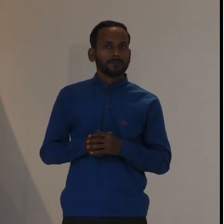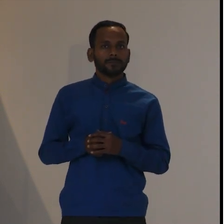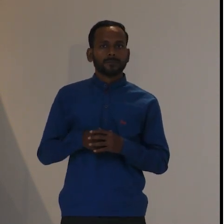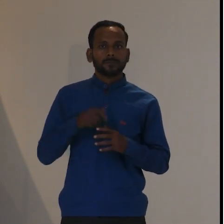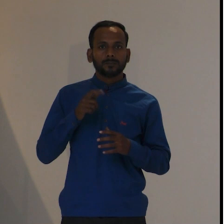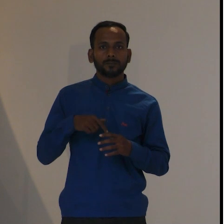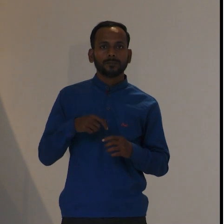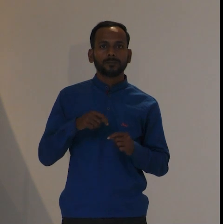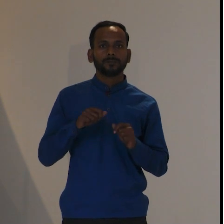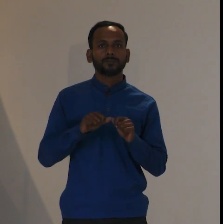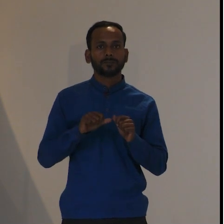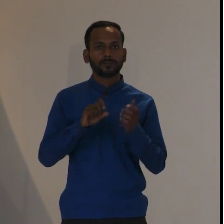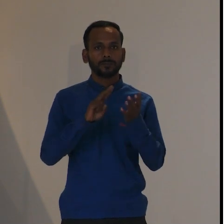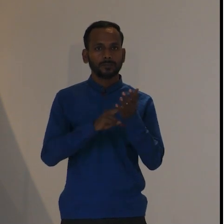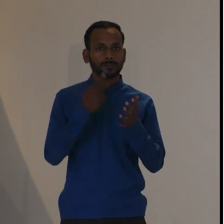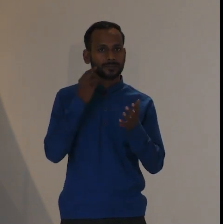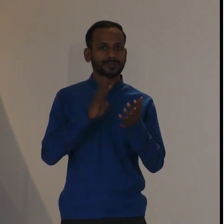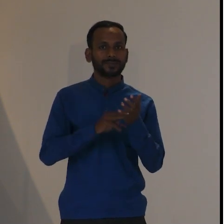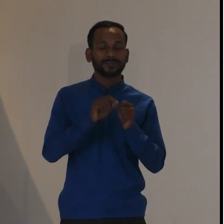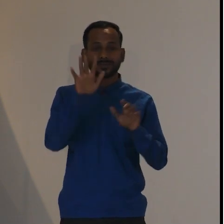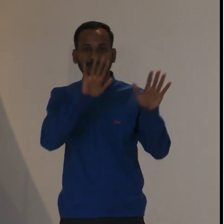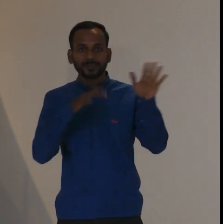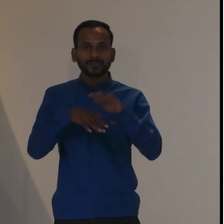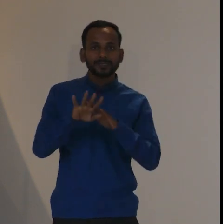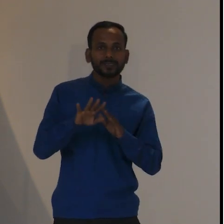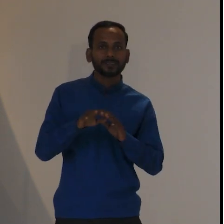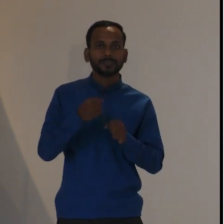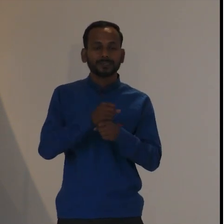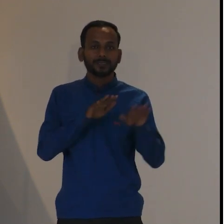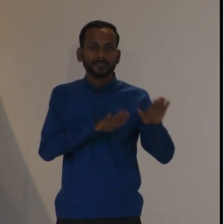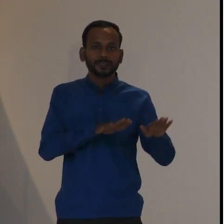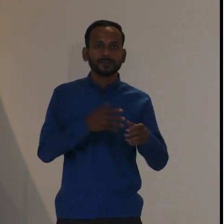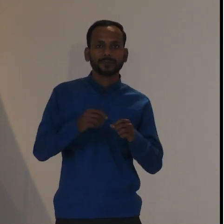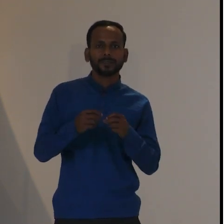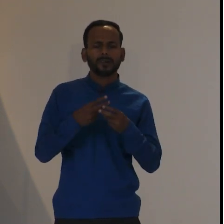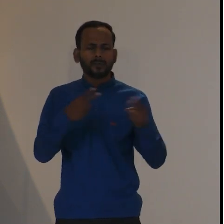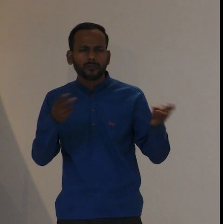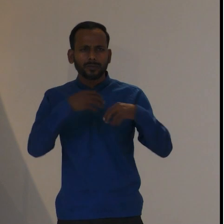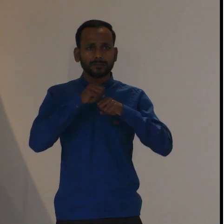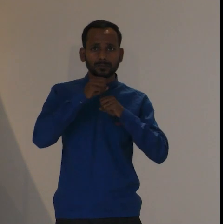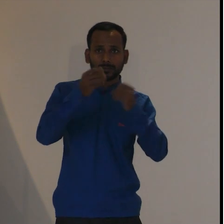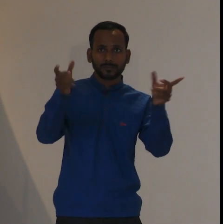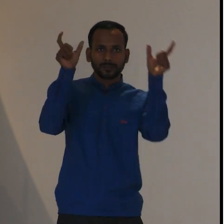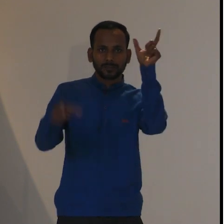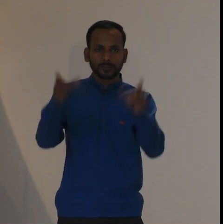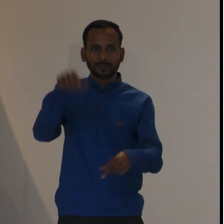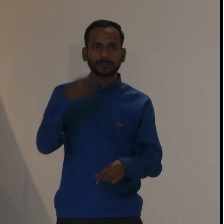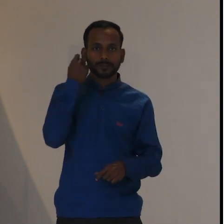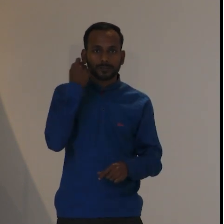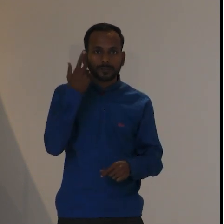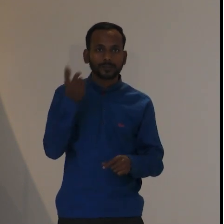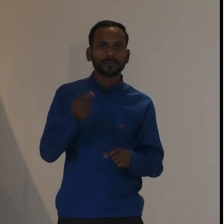So animation is a visceral medium that requires no language. It has a flexibility to communicate scientific and